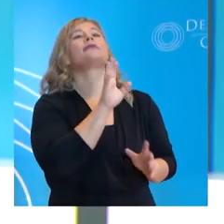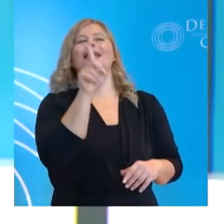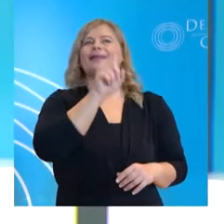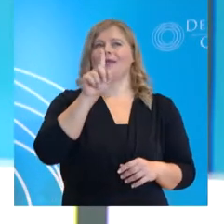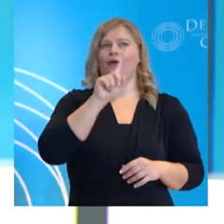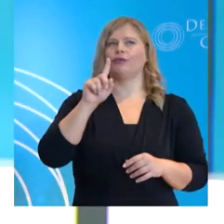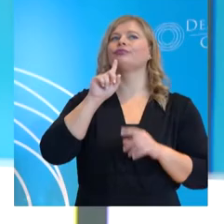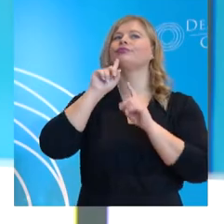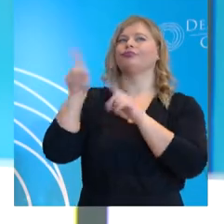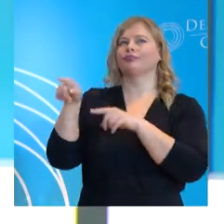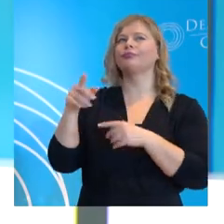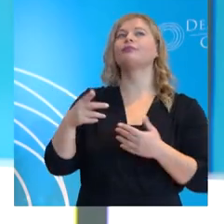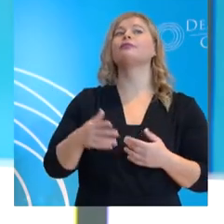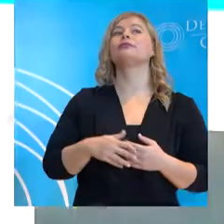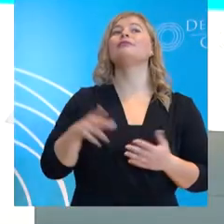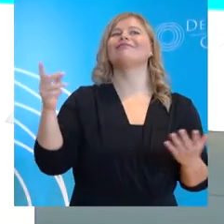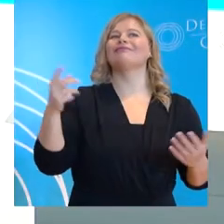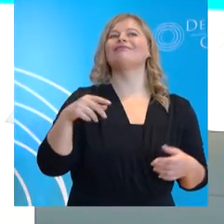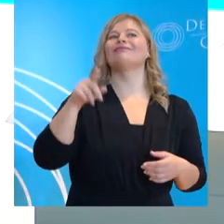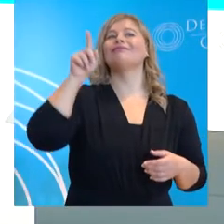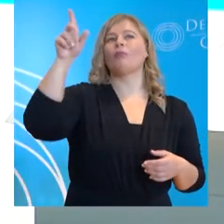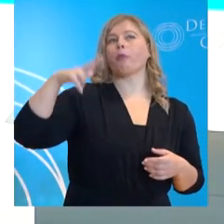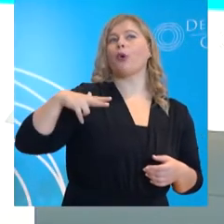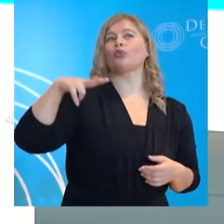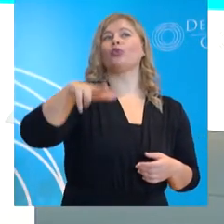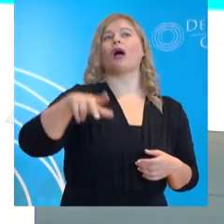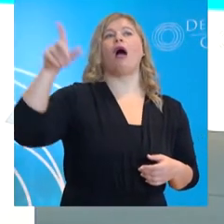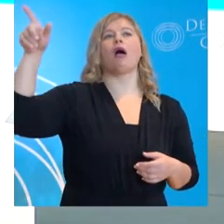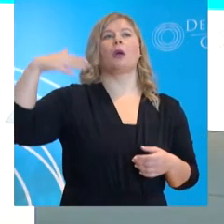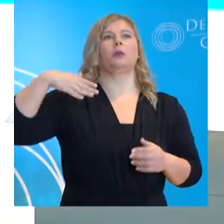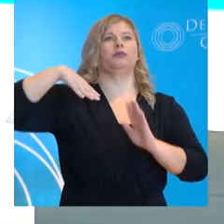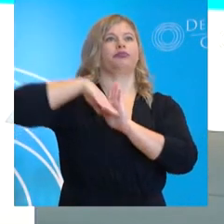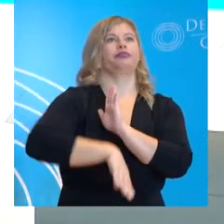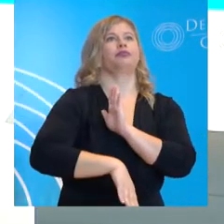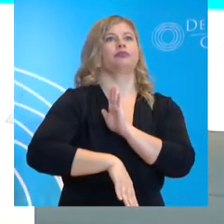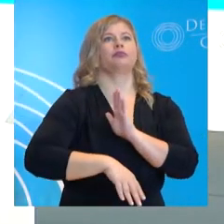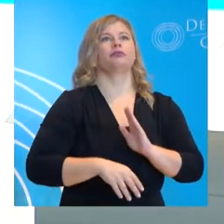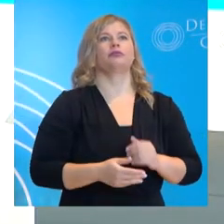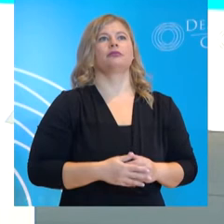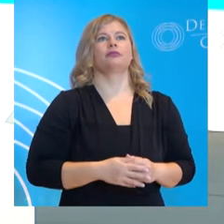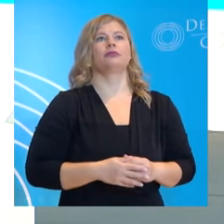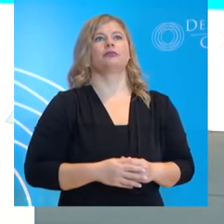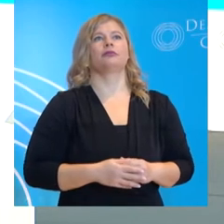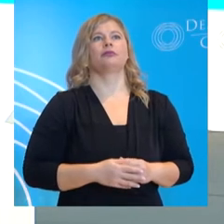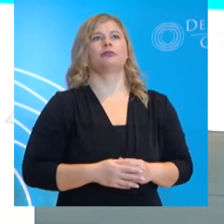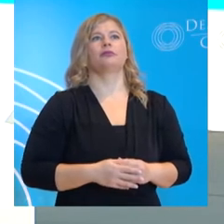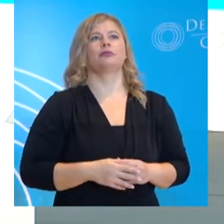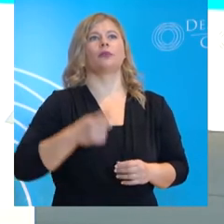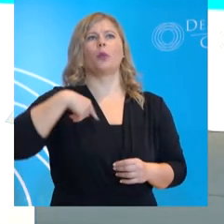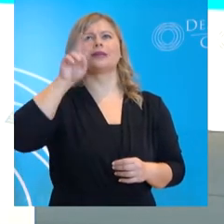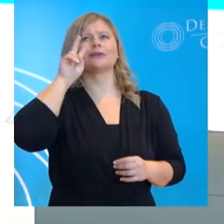well. And we can do better. We will not impose additional, you know,